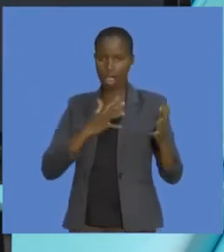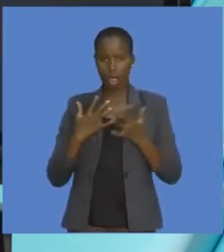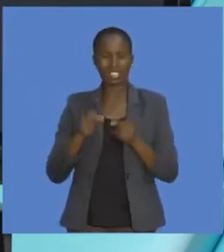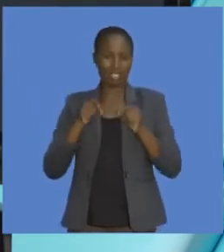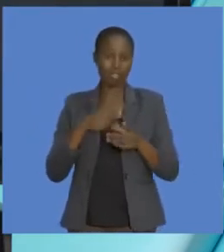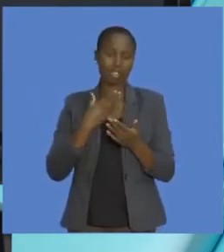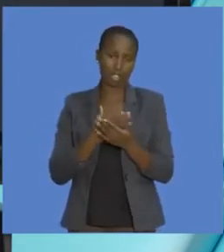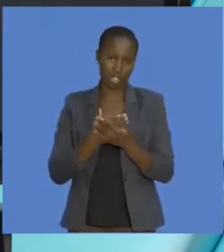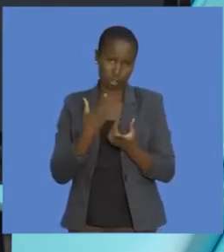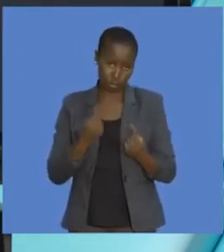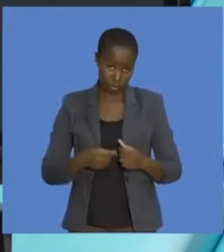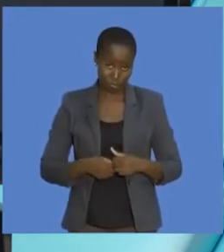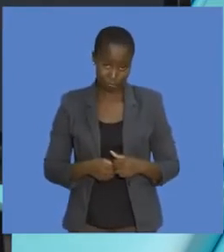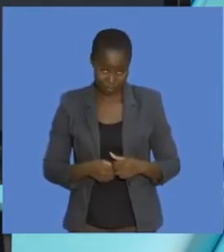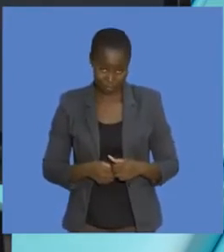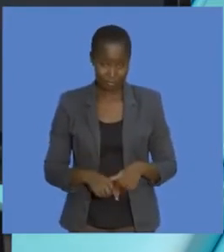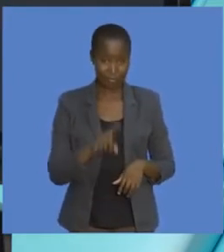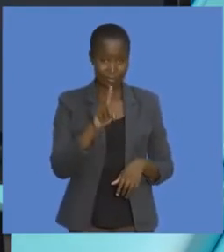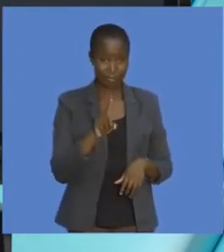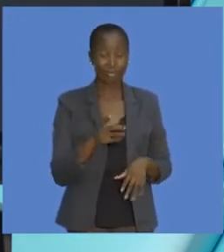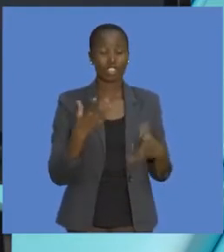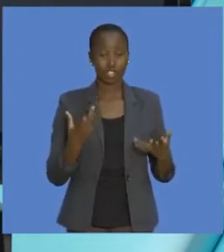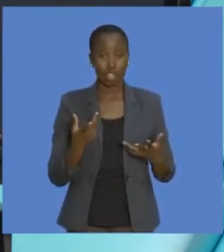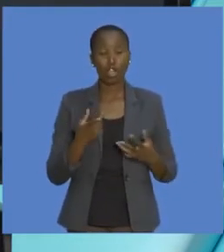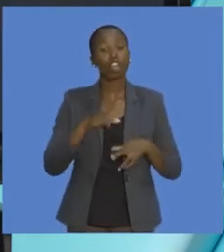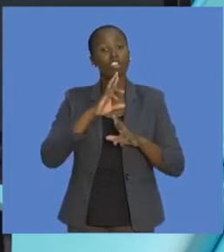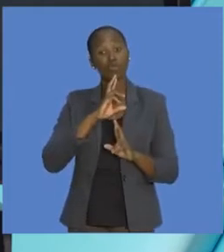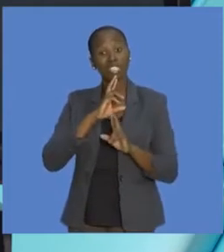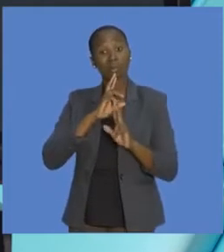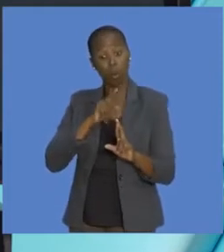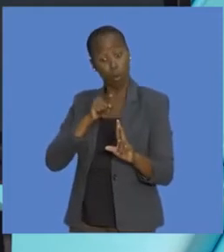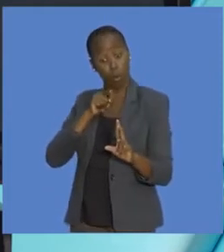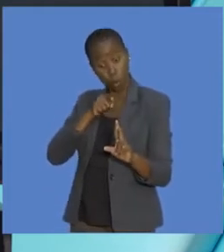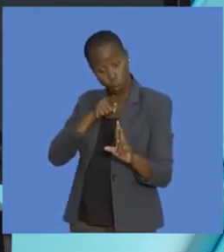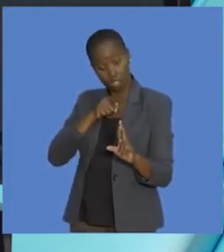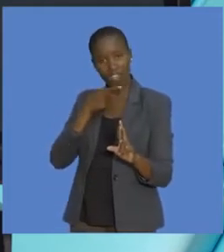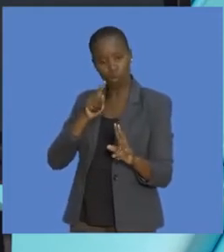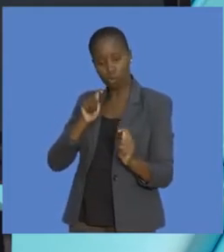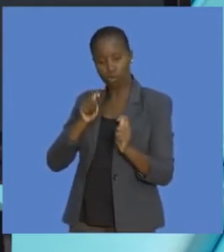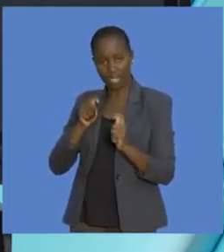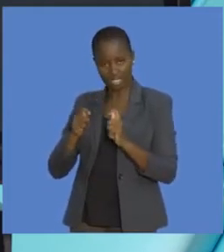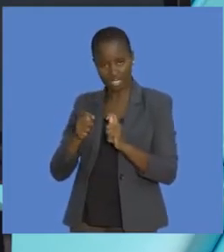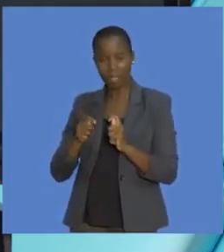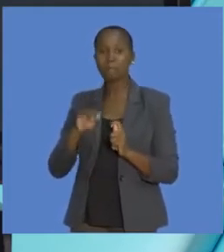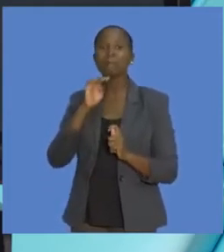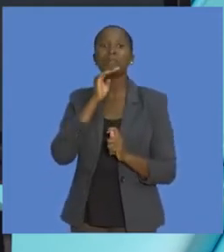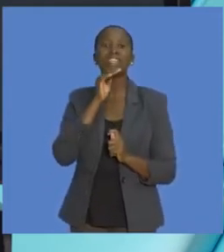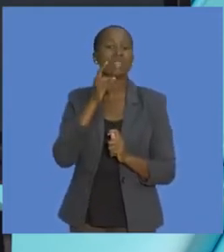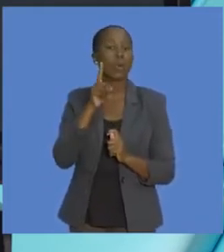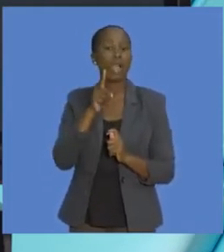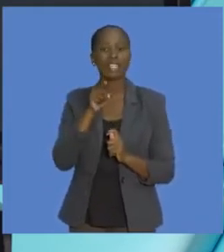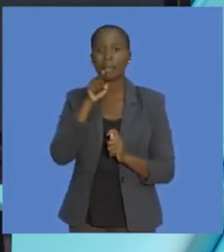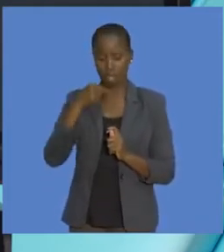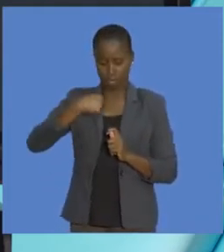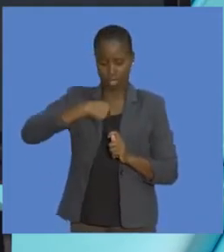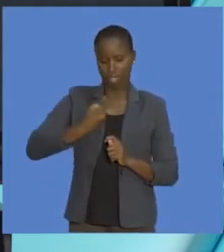normal. So the responses that bring about change are involuntary, meaning that we don't have